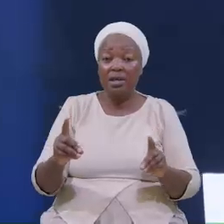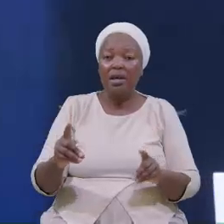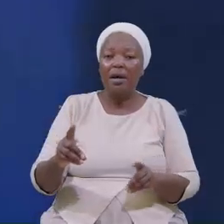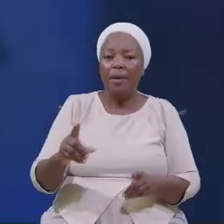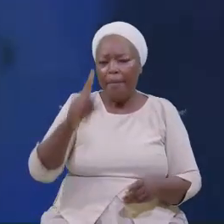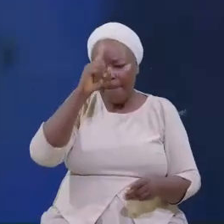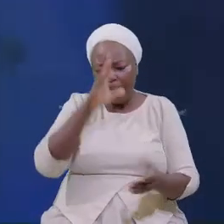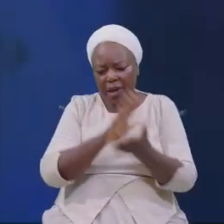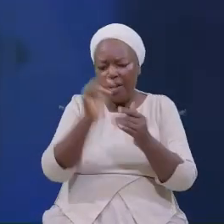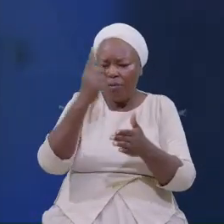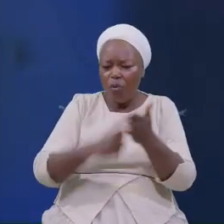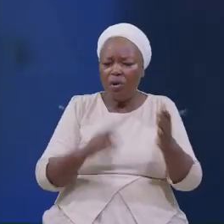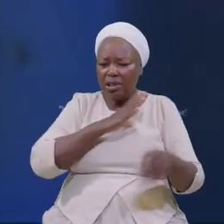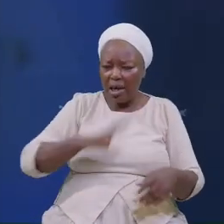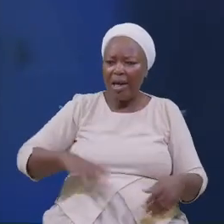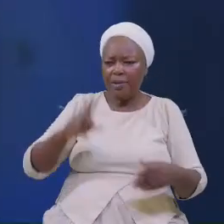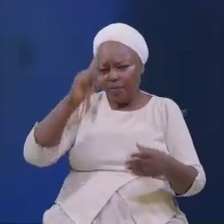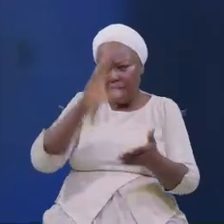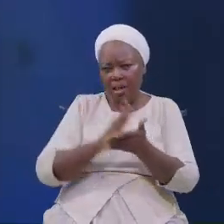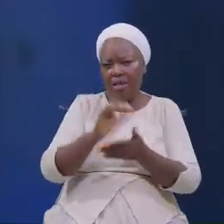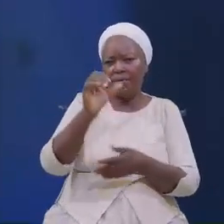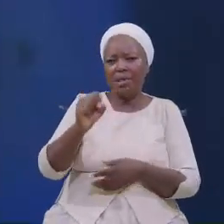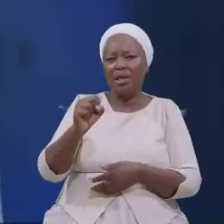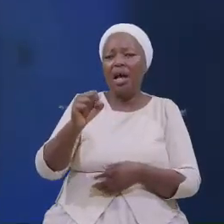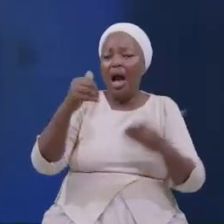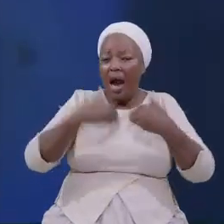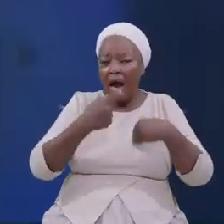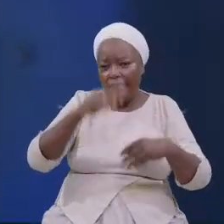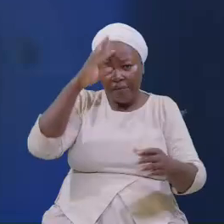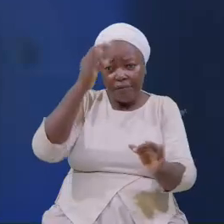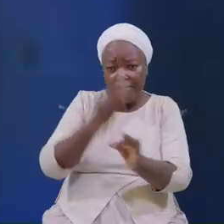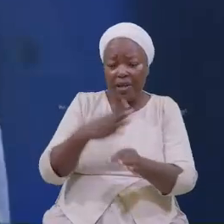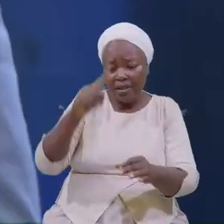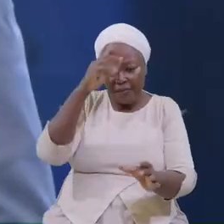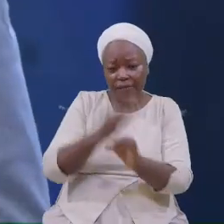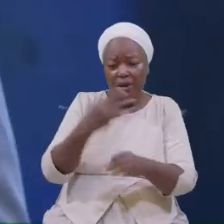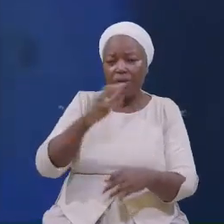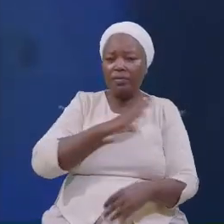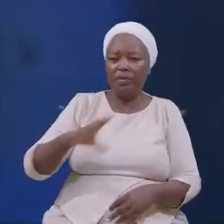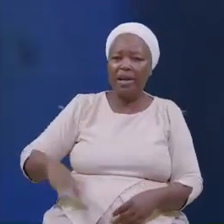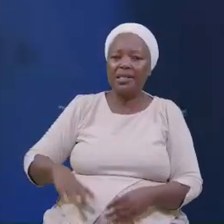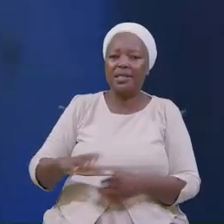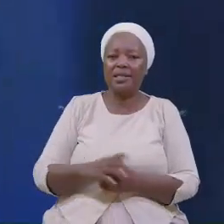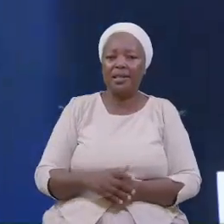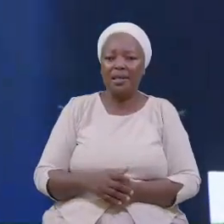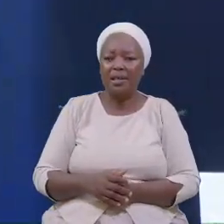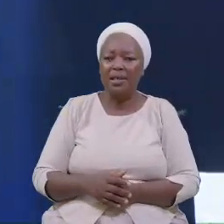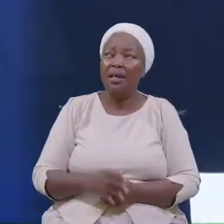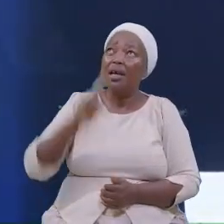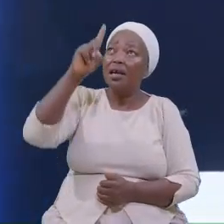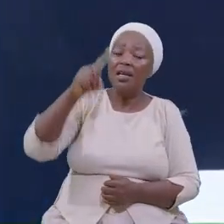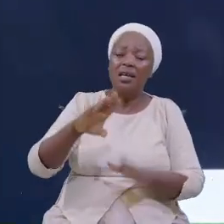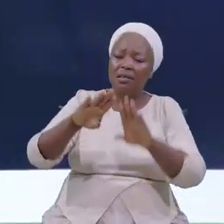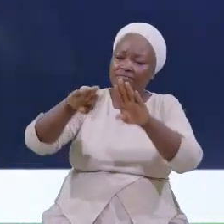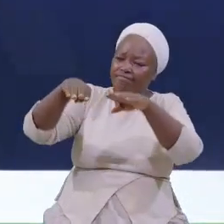what he believes. Have the faith of Christ. He gave himself for